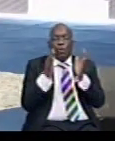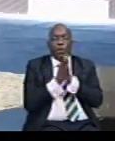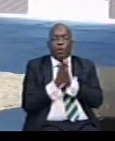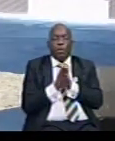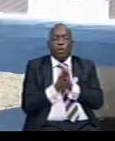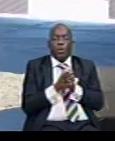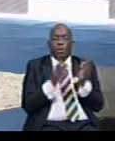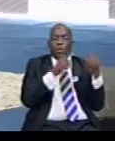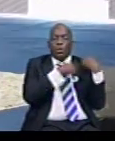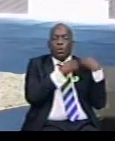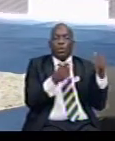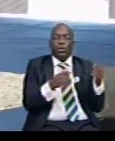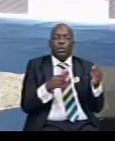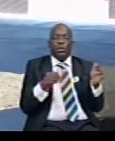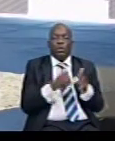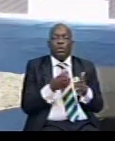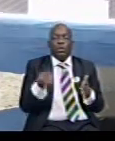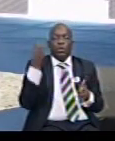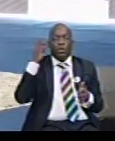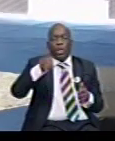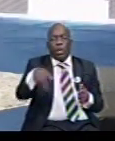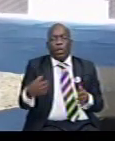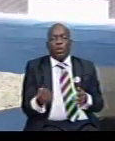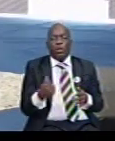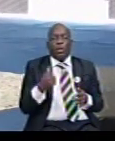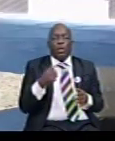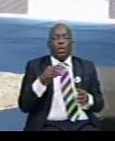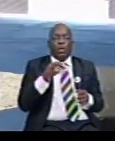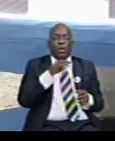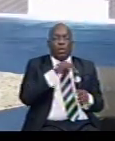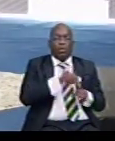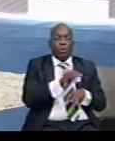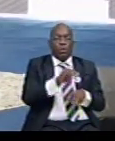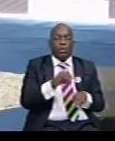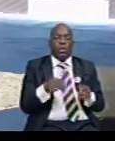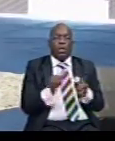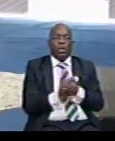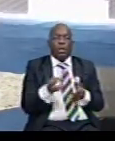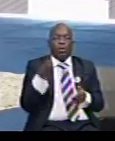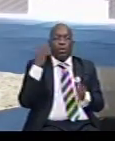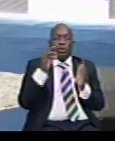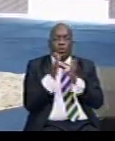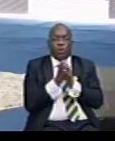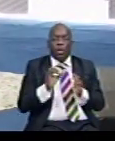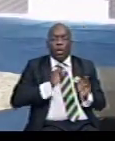it was another minister praying, I went down to the congregation. I'm